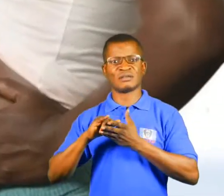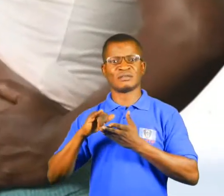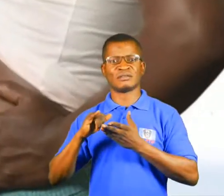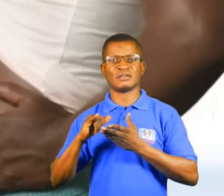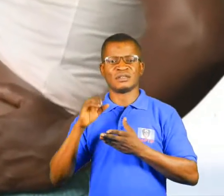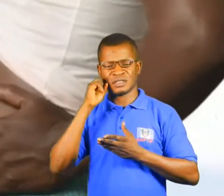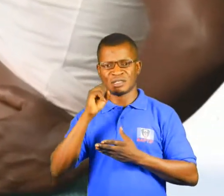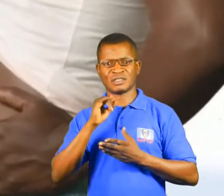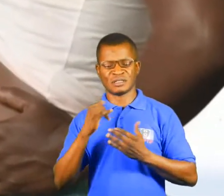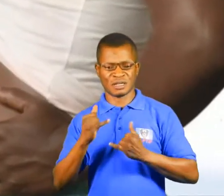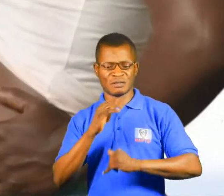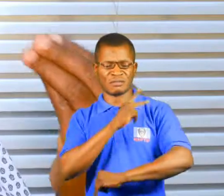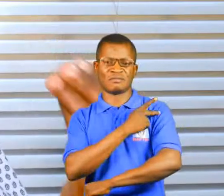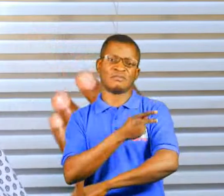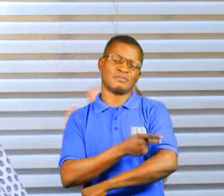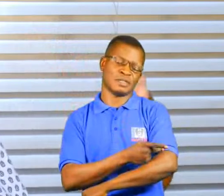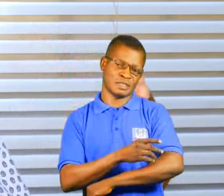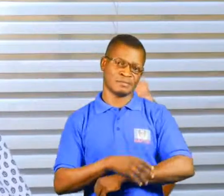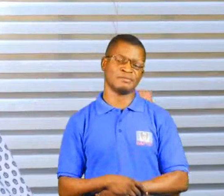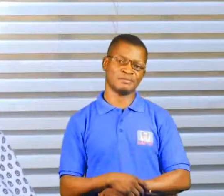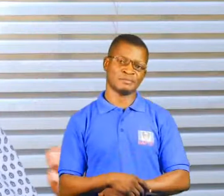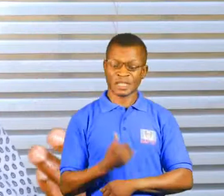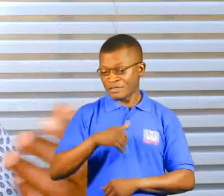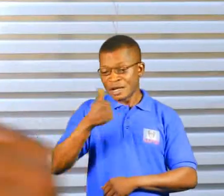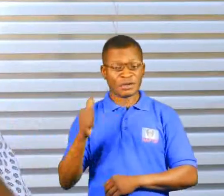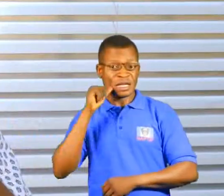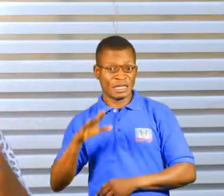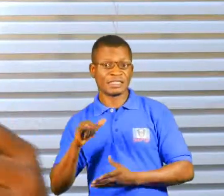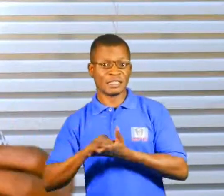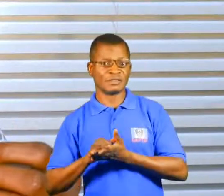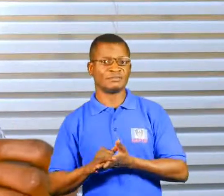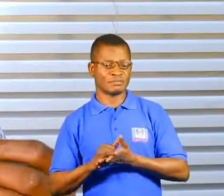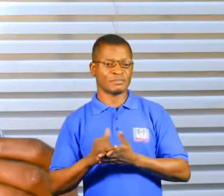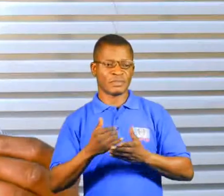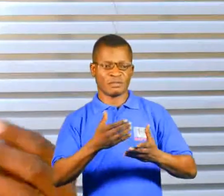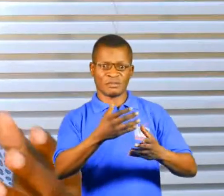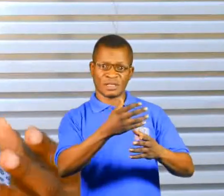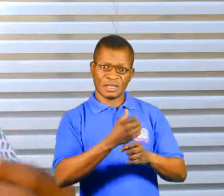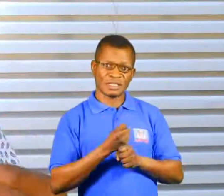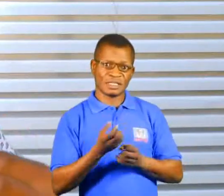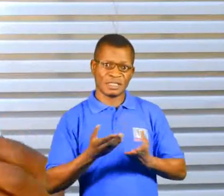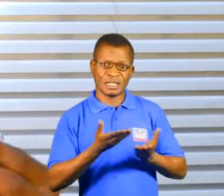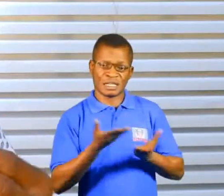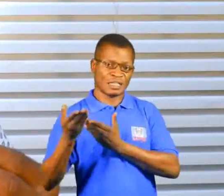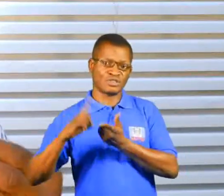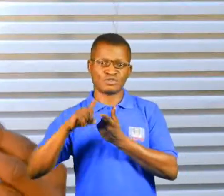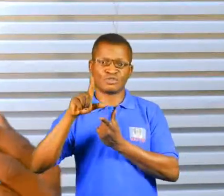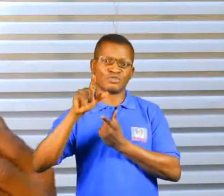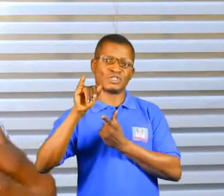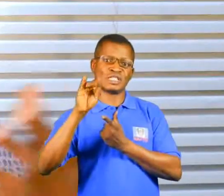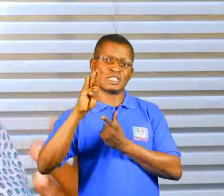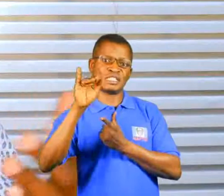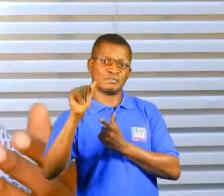she returned pregnant. There was another lady that was recruited and trafficked to Libya